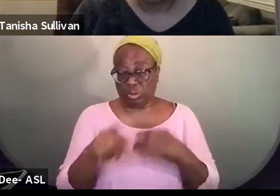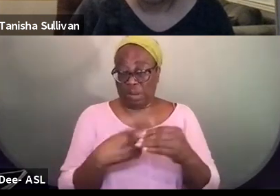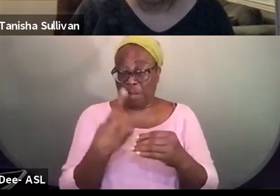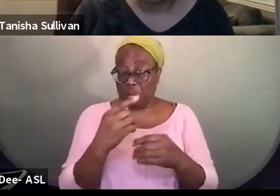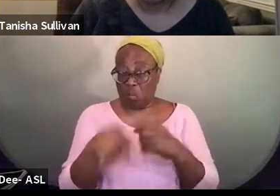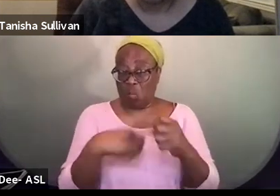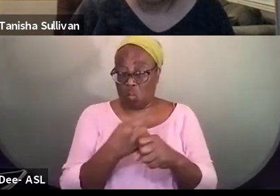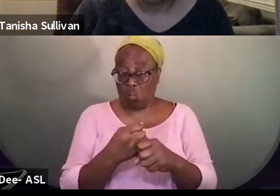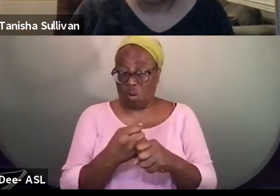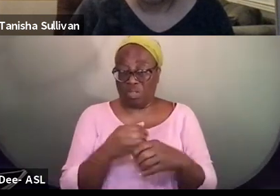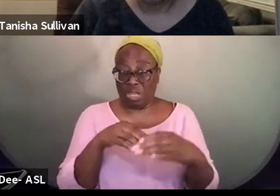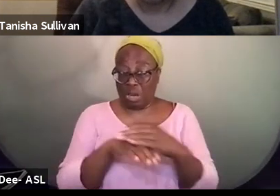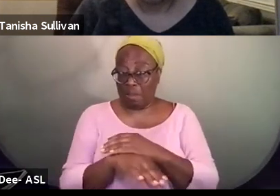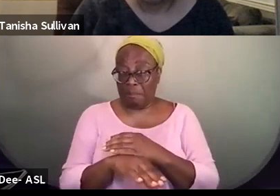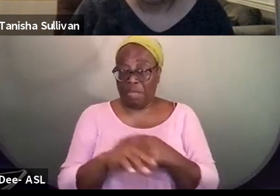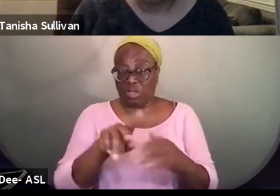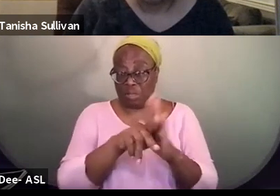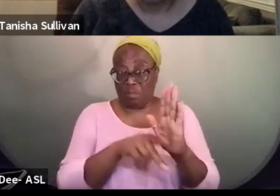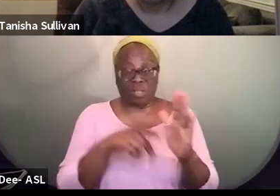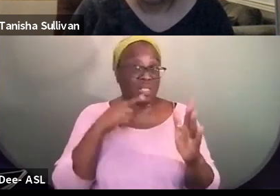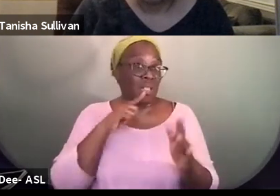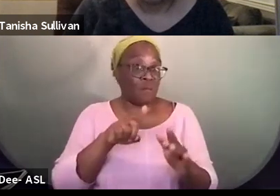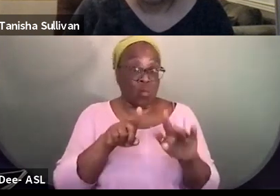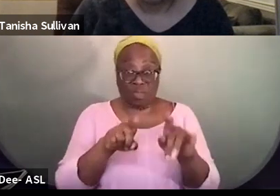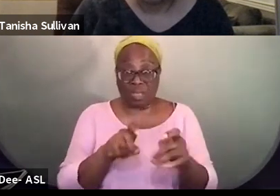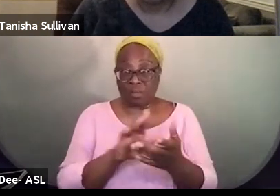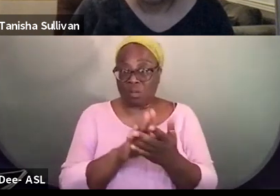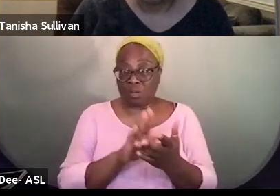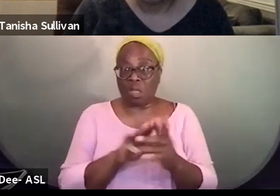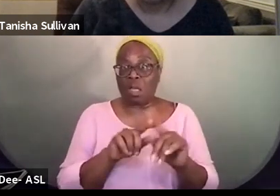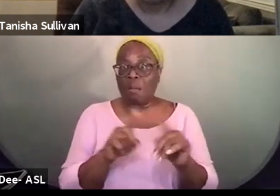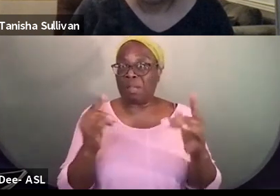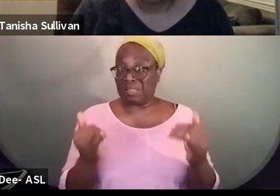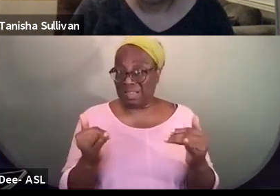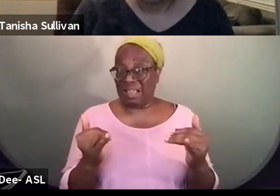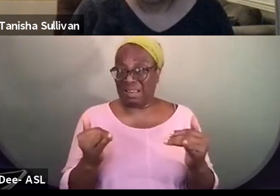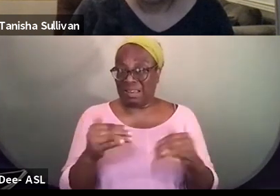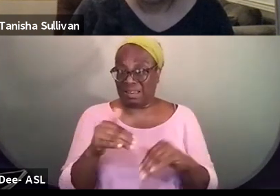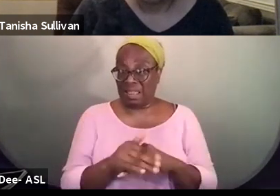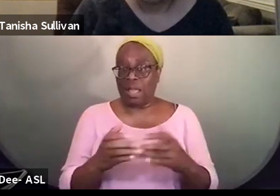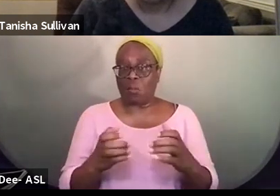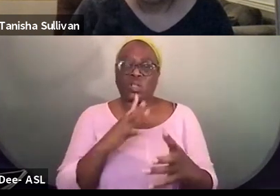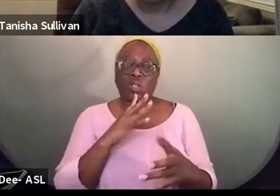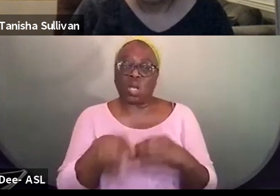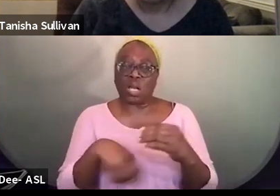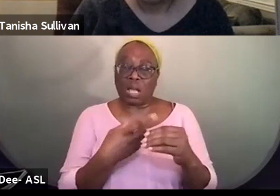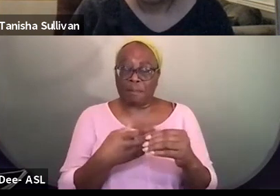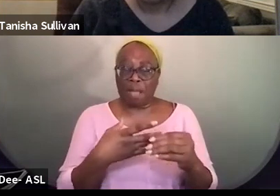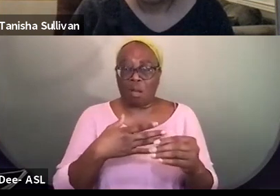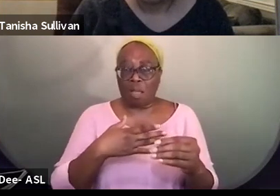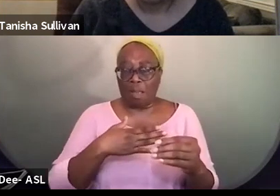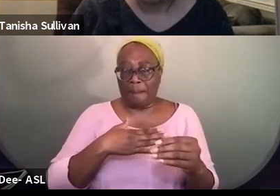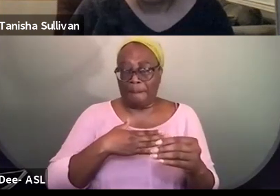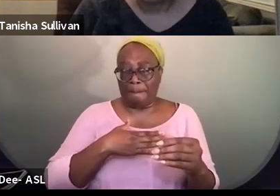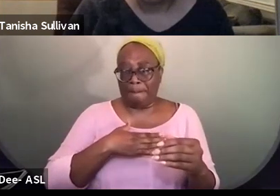admission policy for the exam schools. Tonight, however, I want to articulate my concerns over the raison d'etre of the